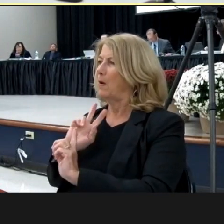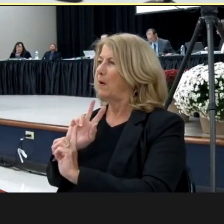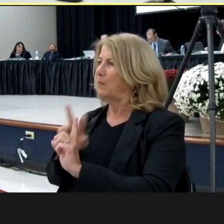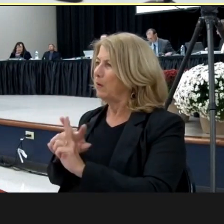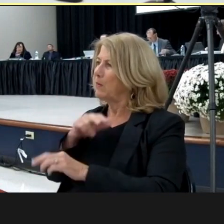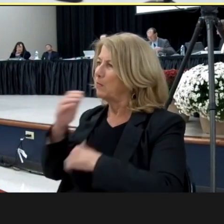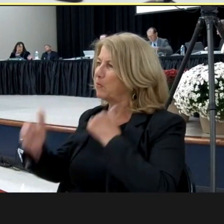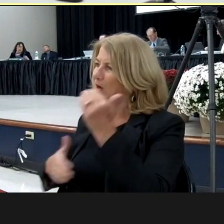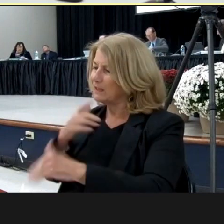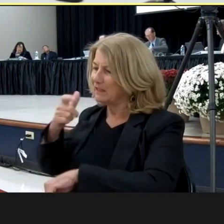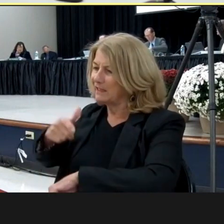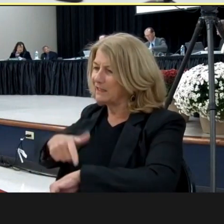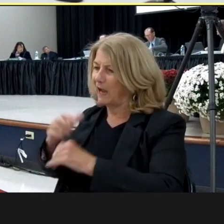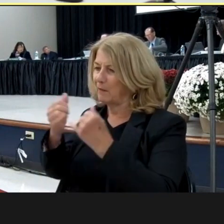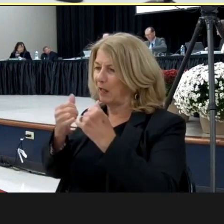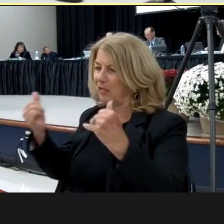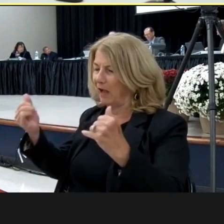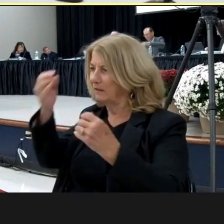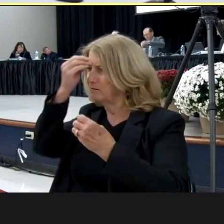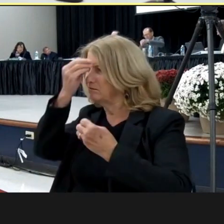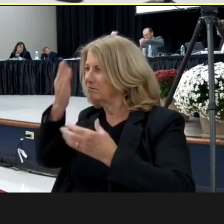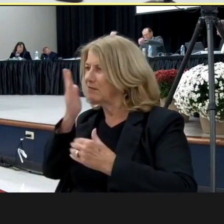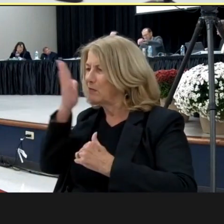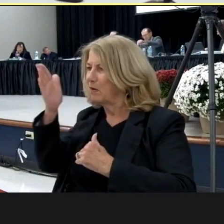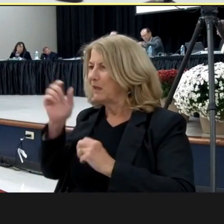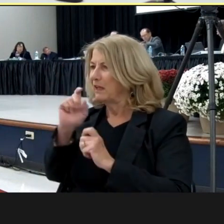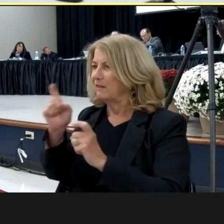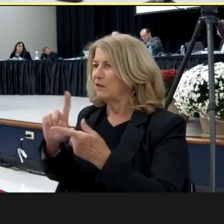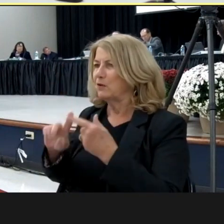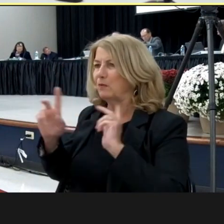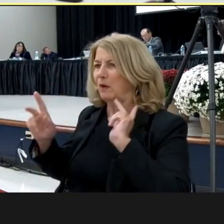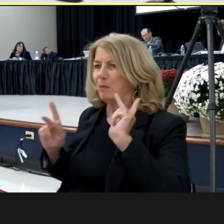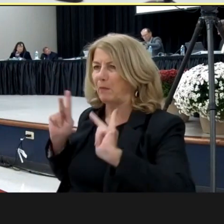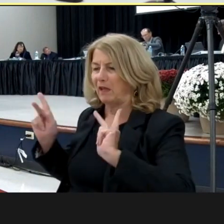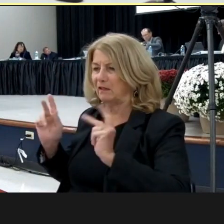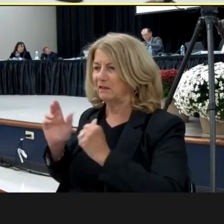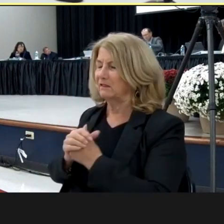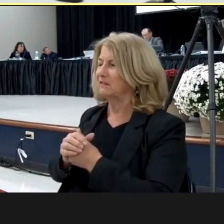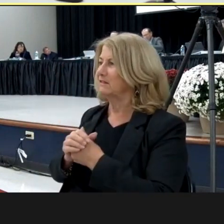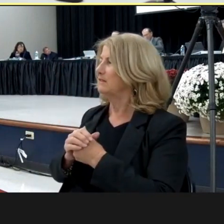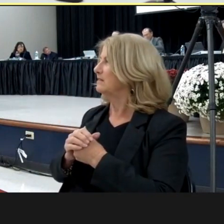timeline, and the notice that will be provided to the public.